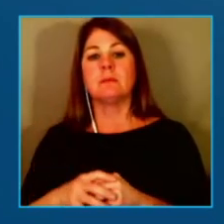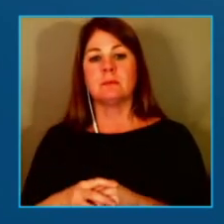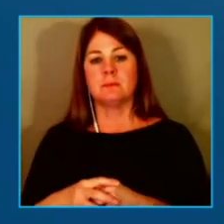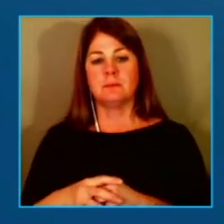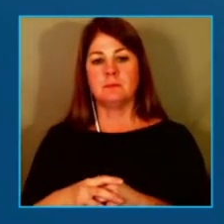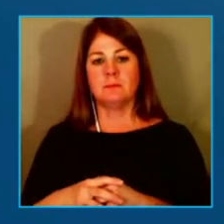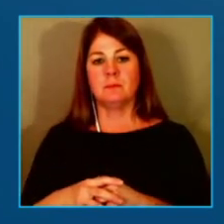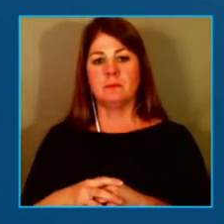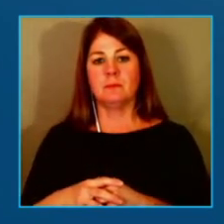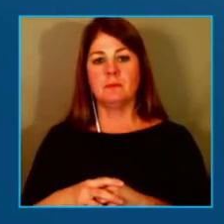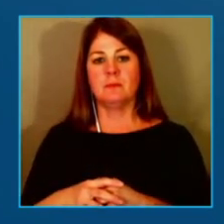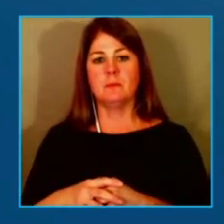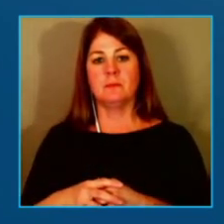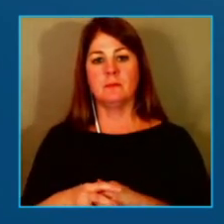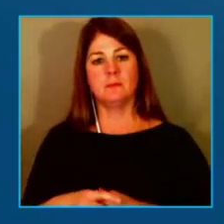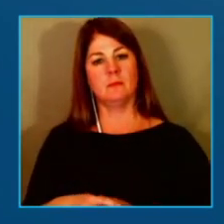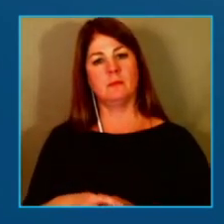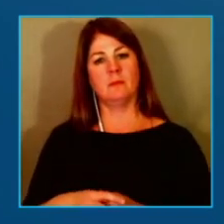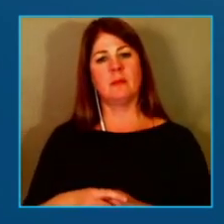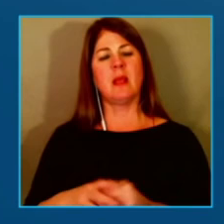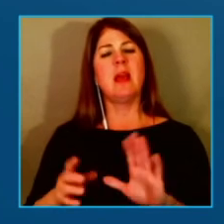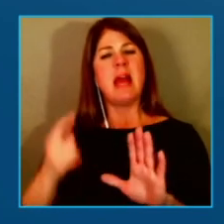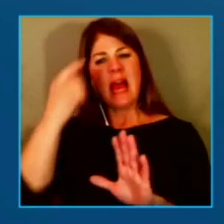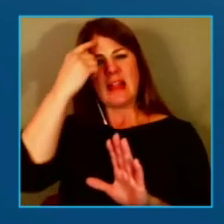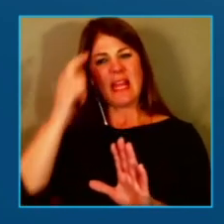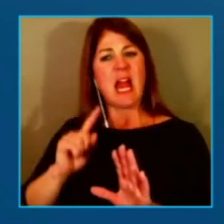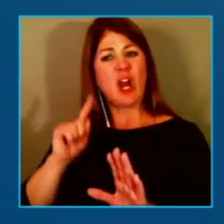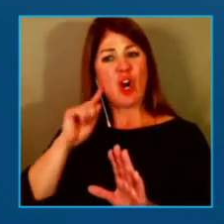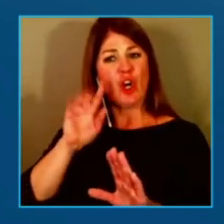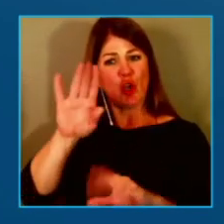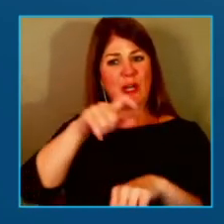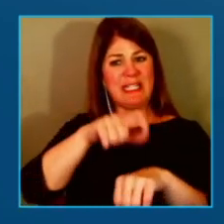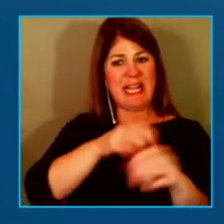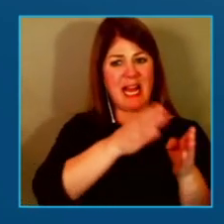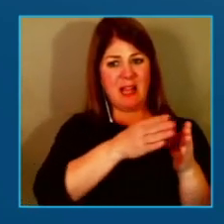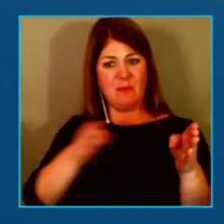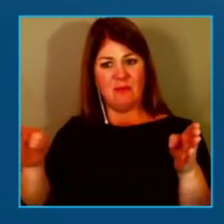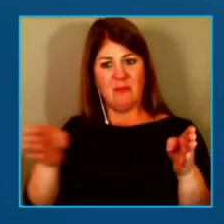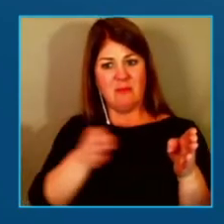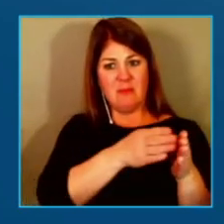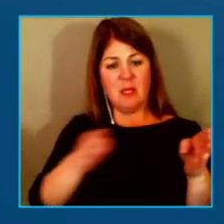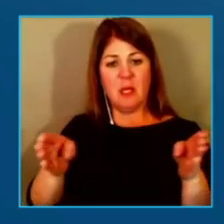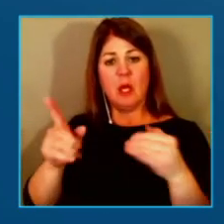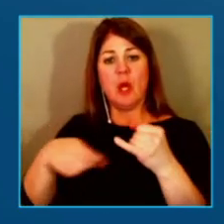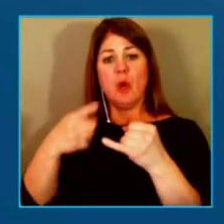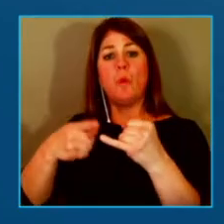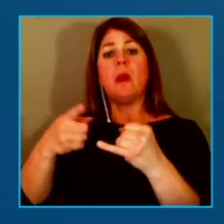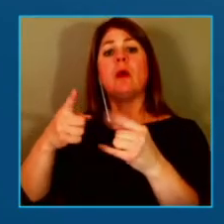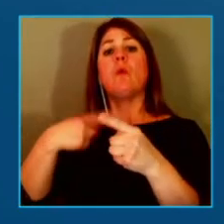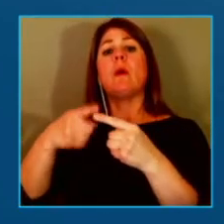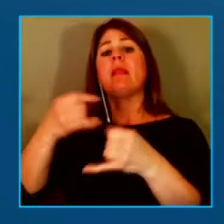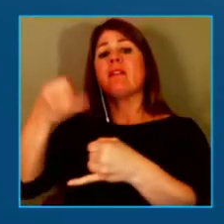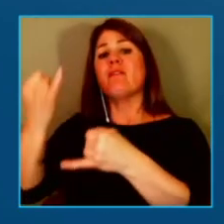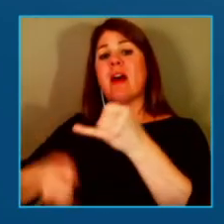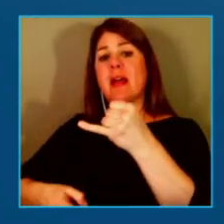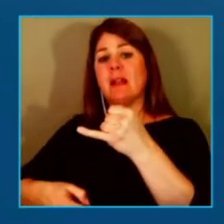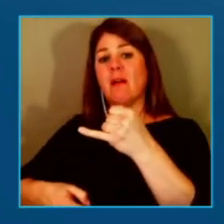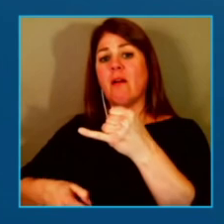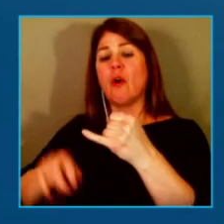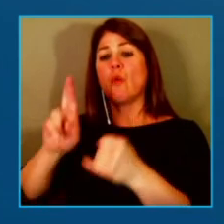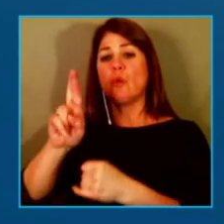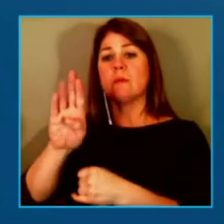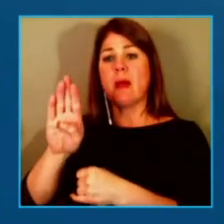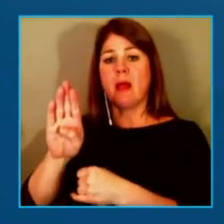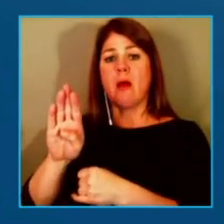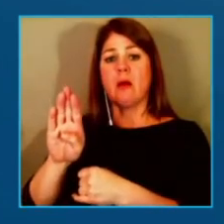once the, what I think I heard on the timeline, that once the final rules and bylaws with any potential amendments